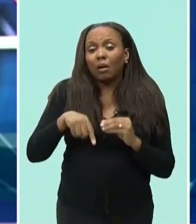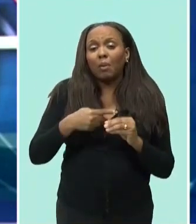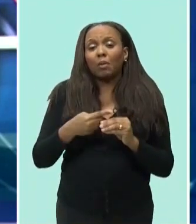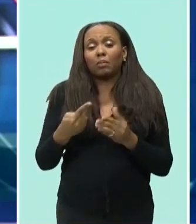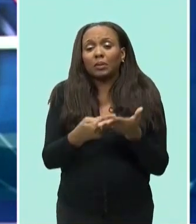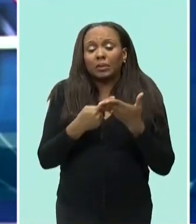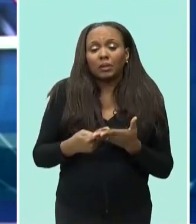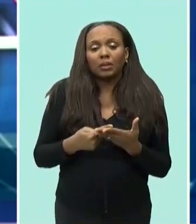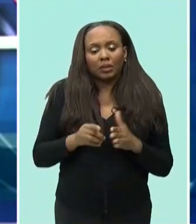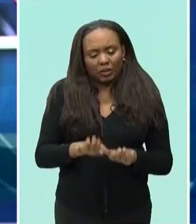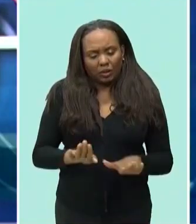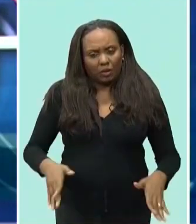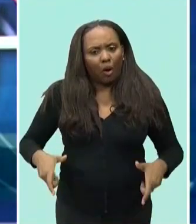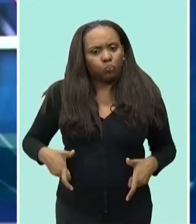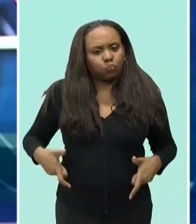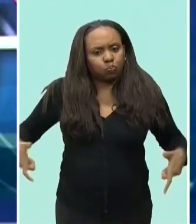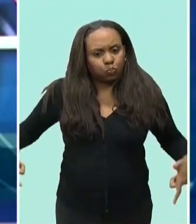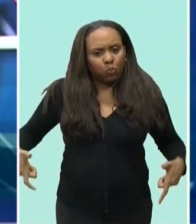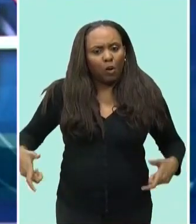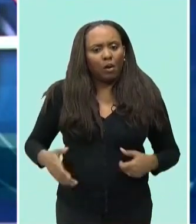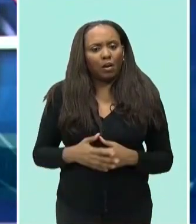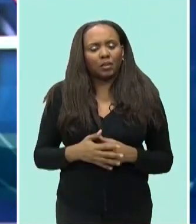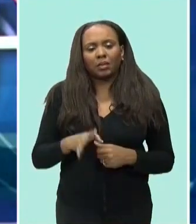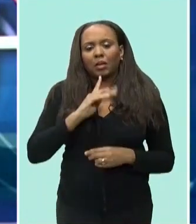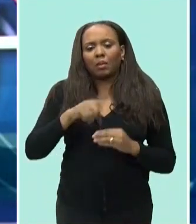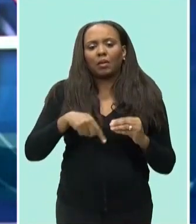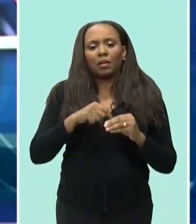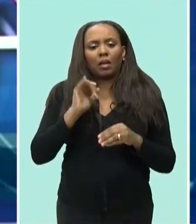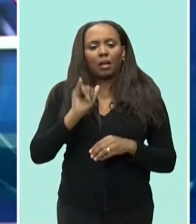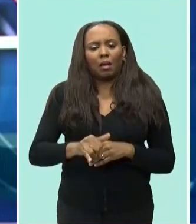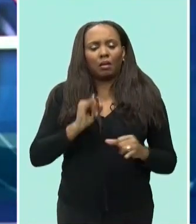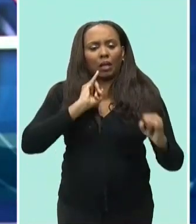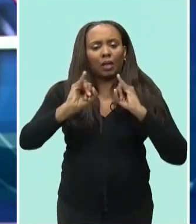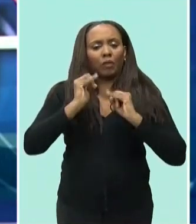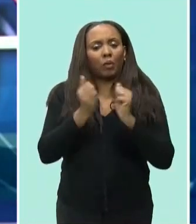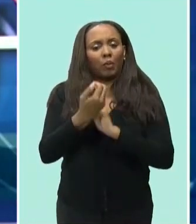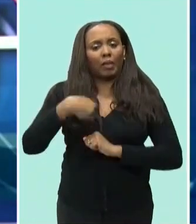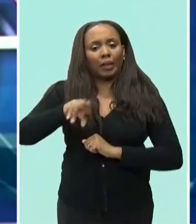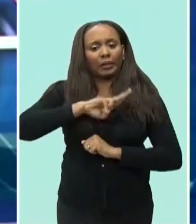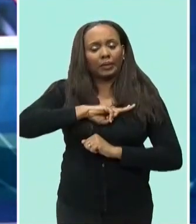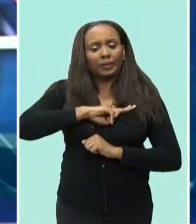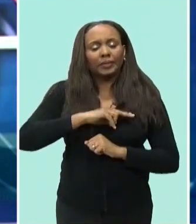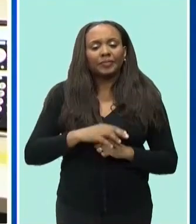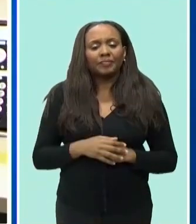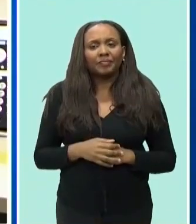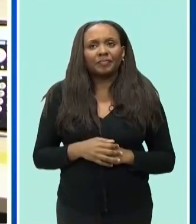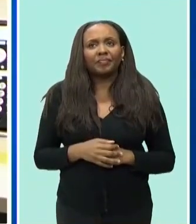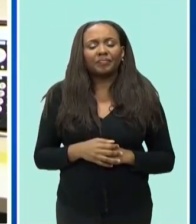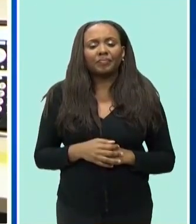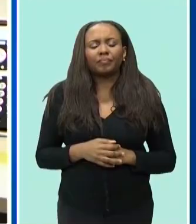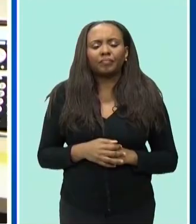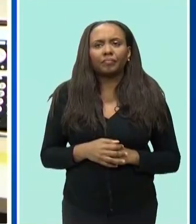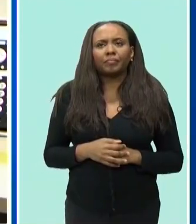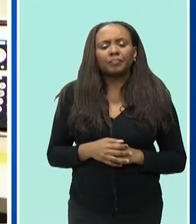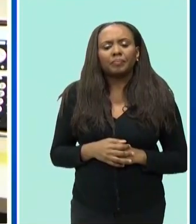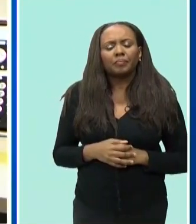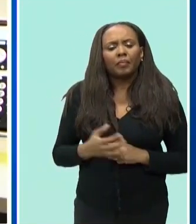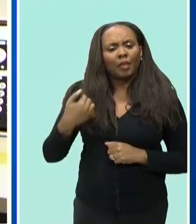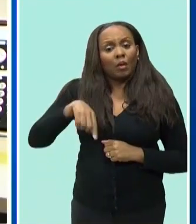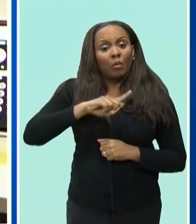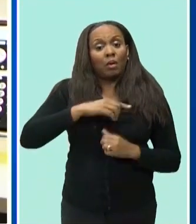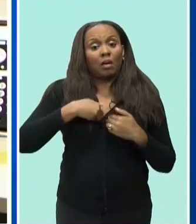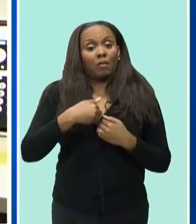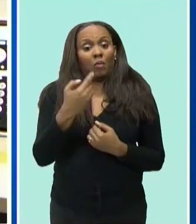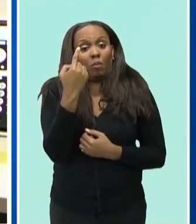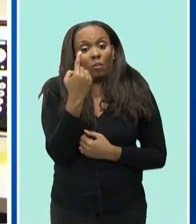childhood obesity head-on, and she made that comment during an interview with CBC News. Basically, we have one heart and we have